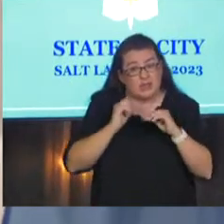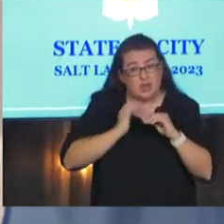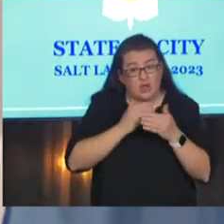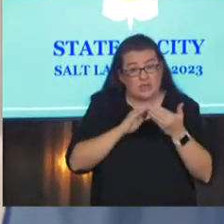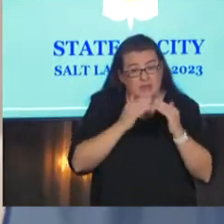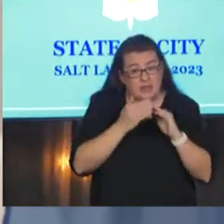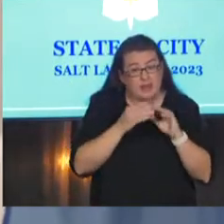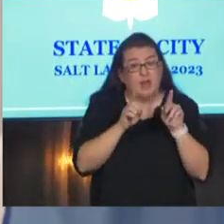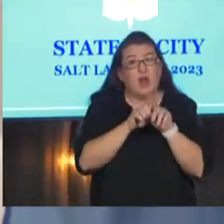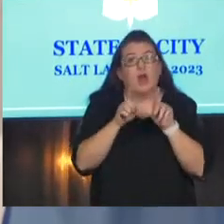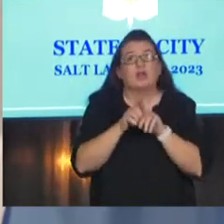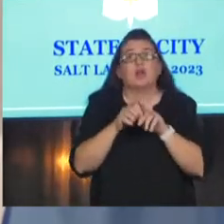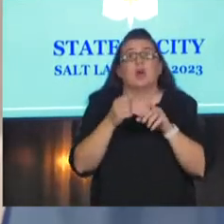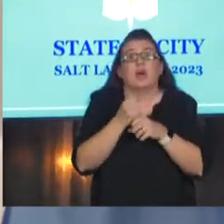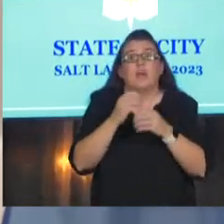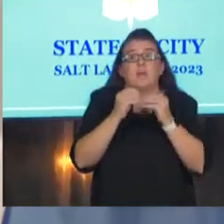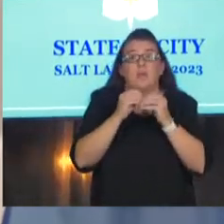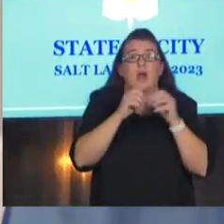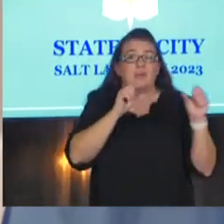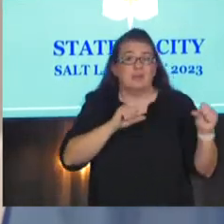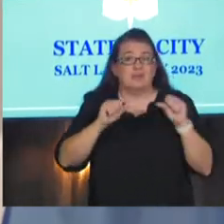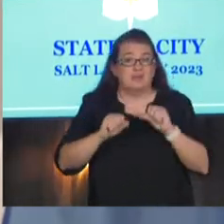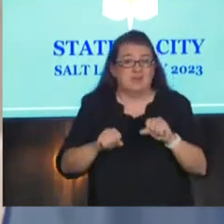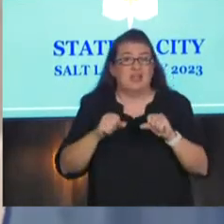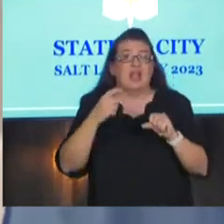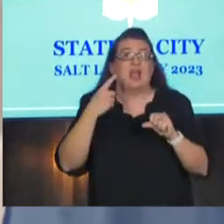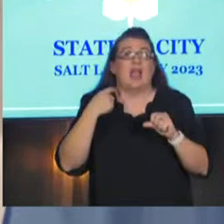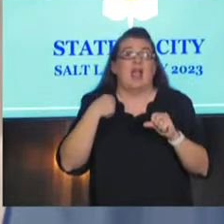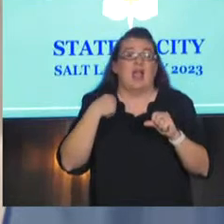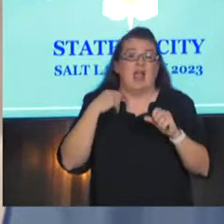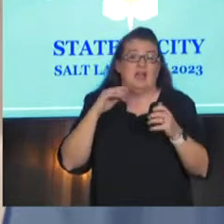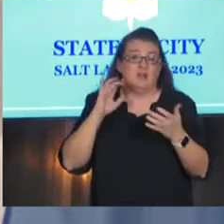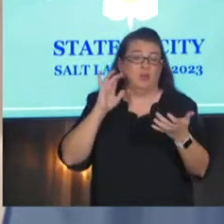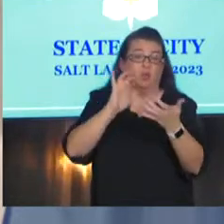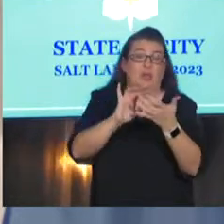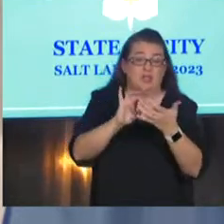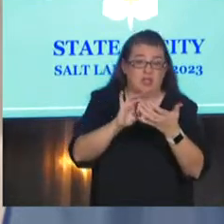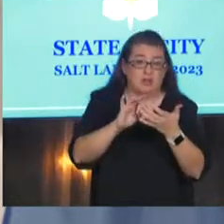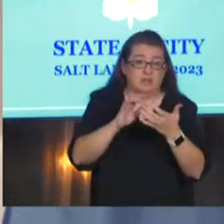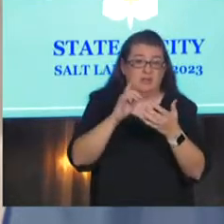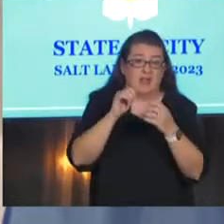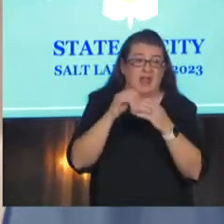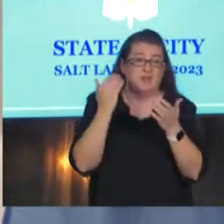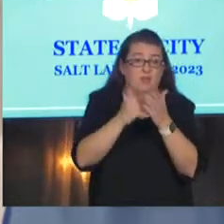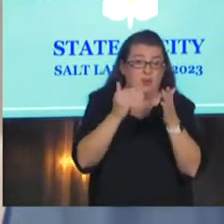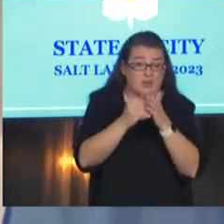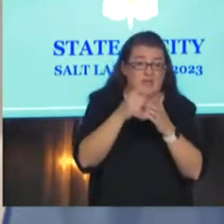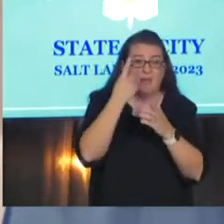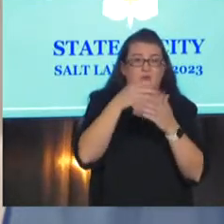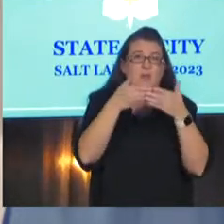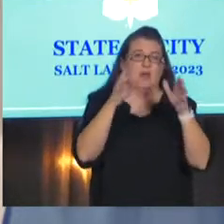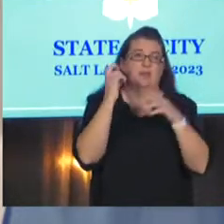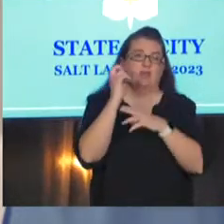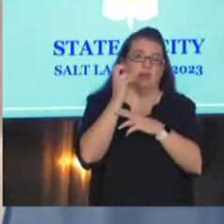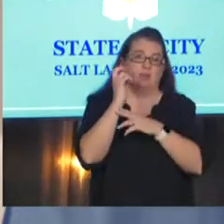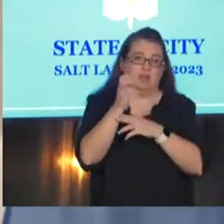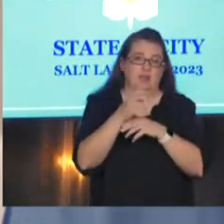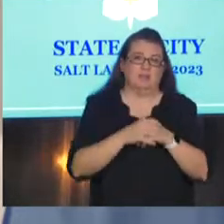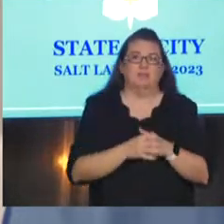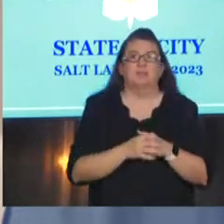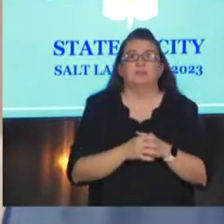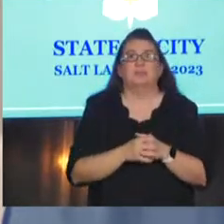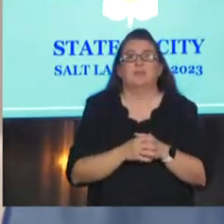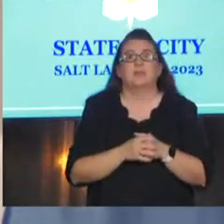as an expanded capacity, frequency, and reach for our public transportation. The potential for our downtown